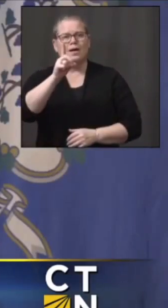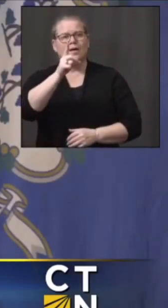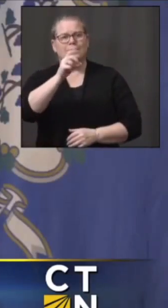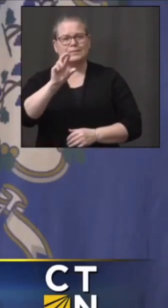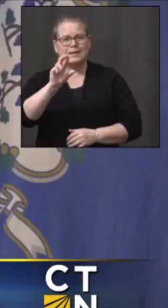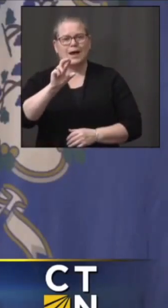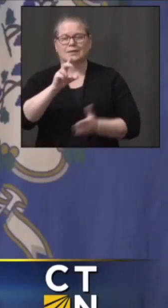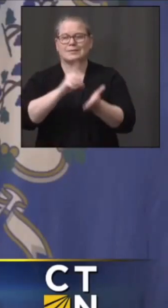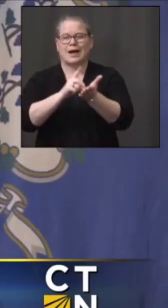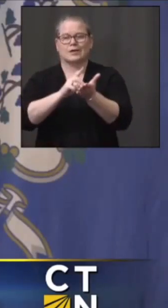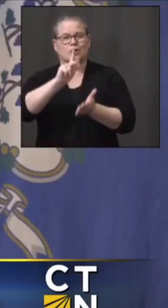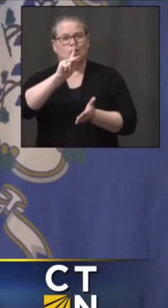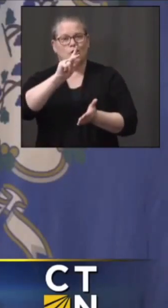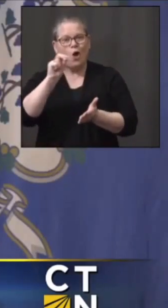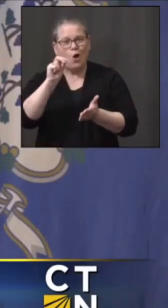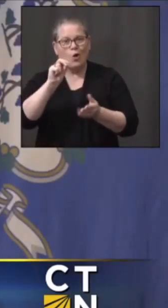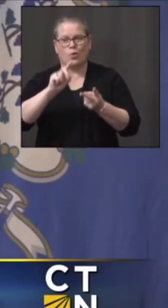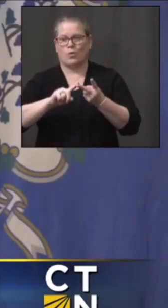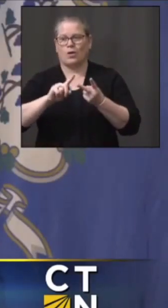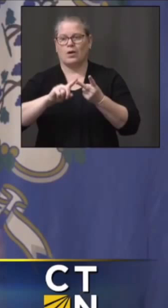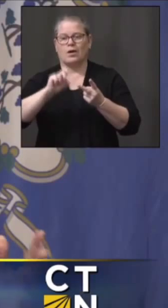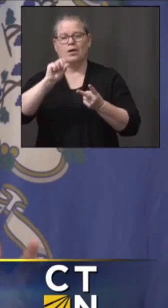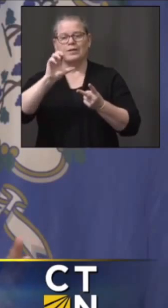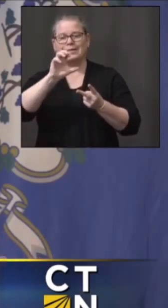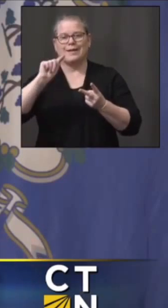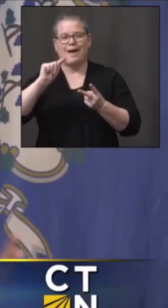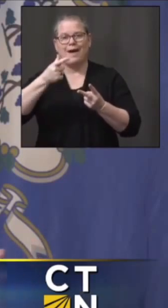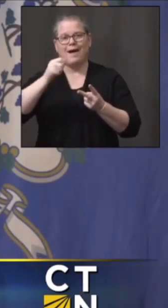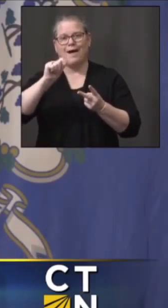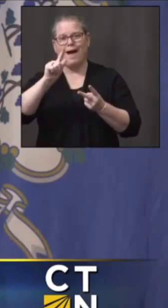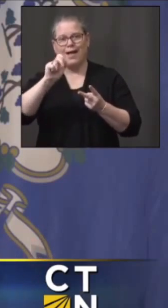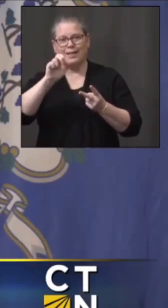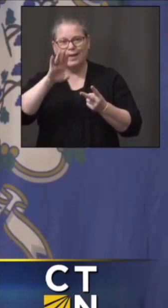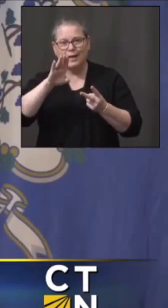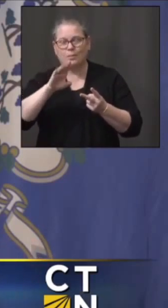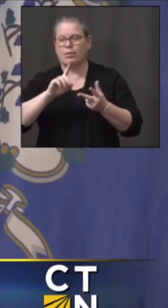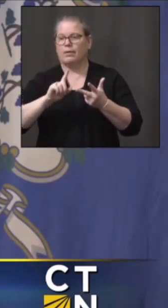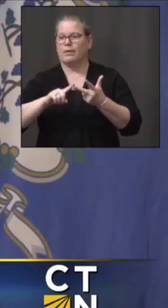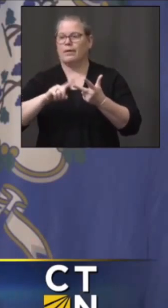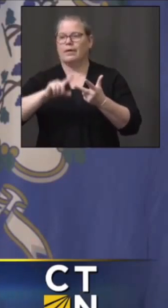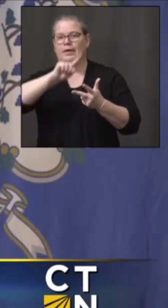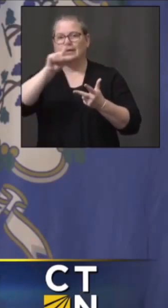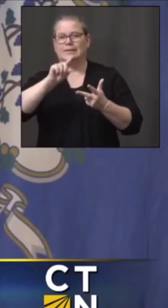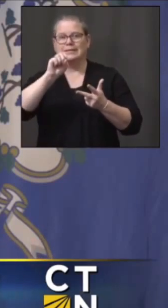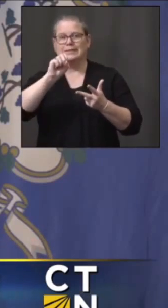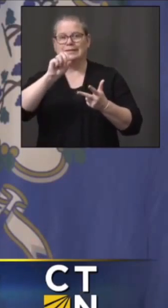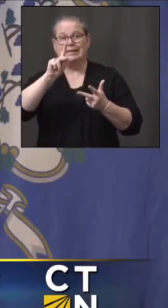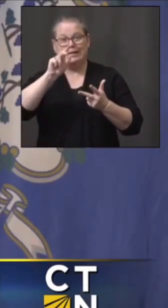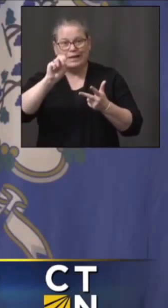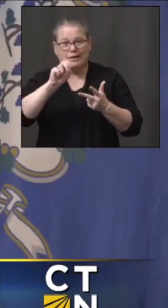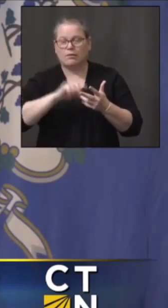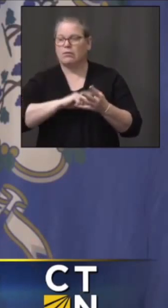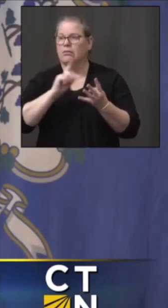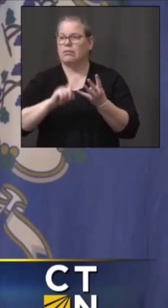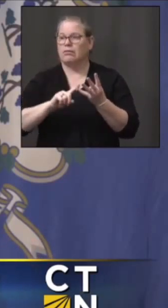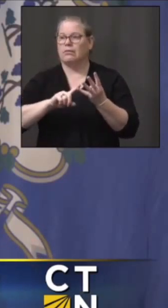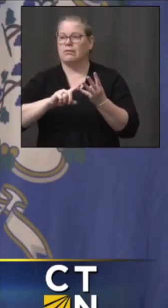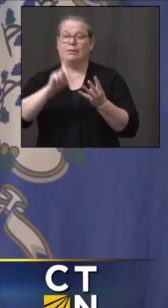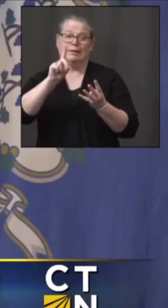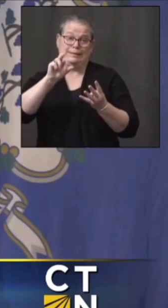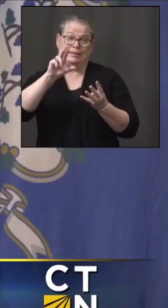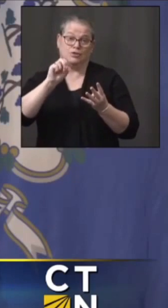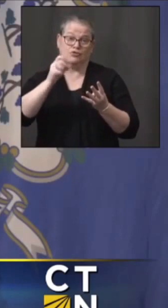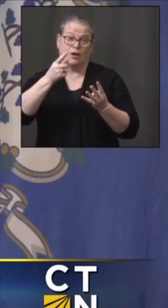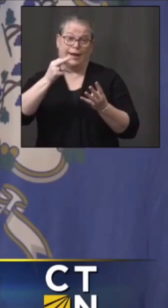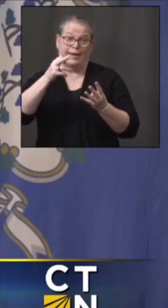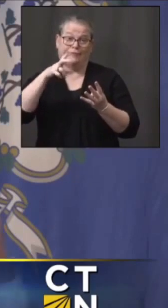Scott Gottlieb, I talk to Zeke, I talk to Deirdre every 3 hours, the poor lady. So I talk